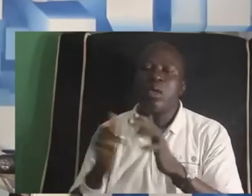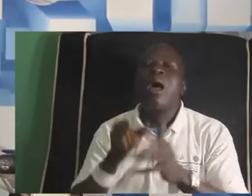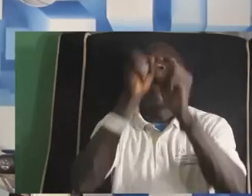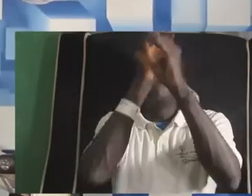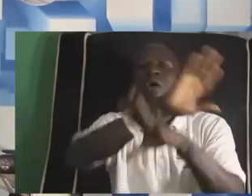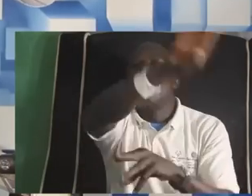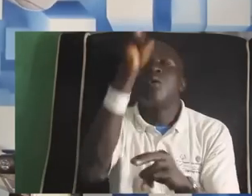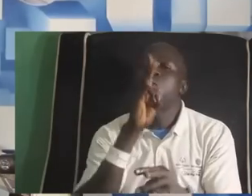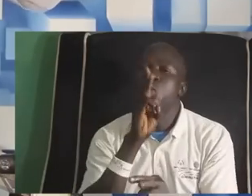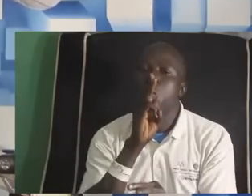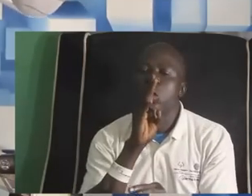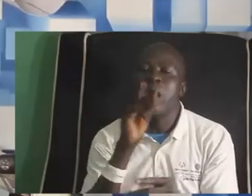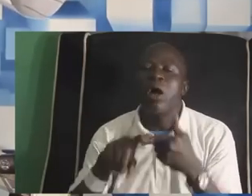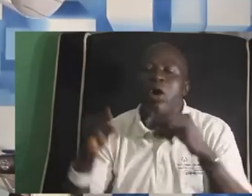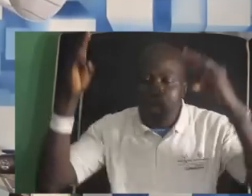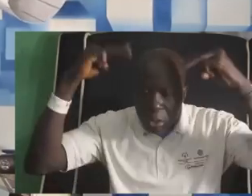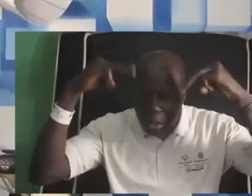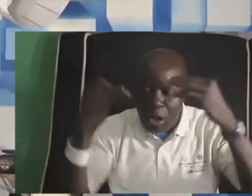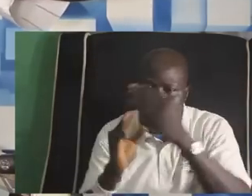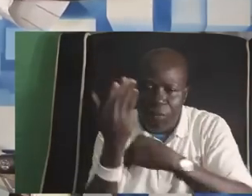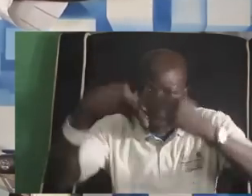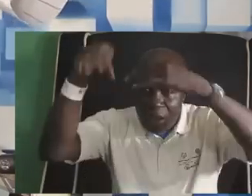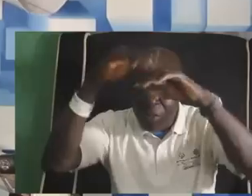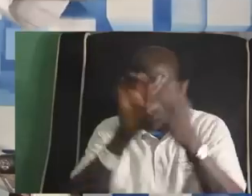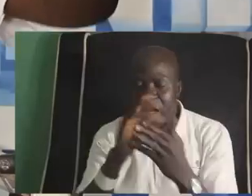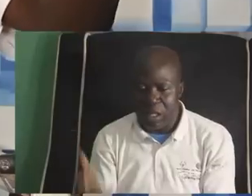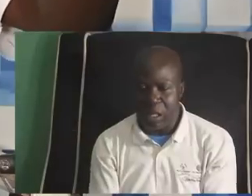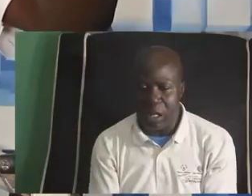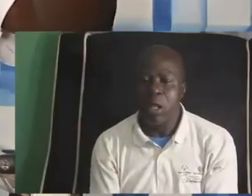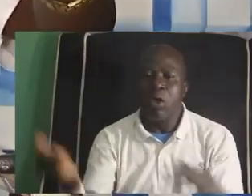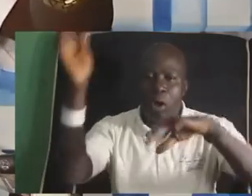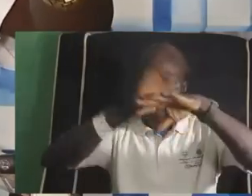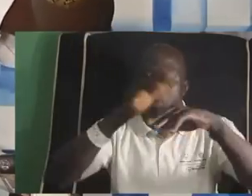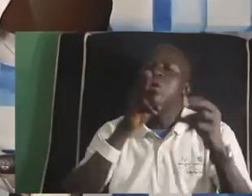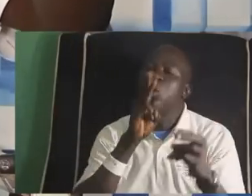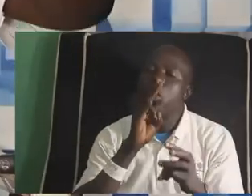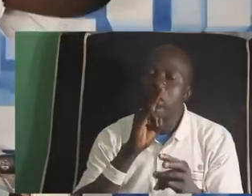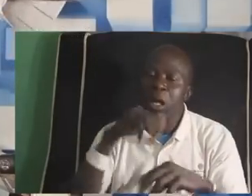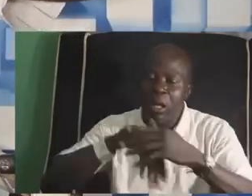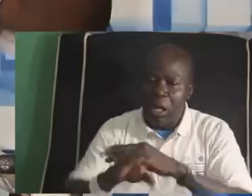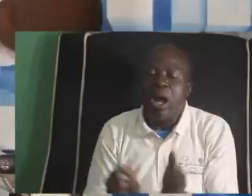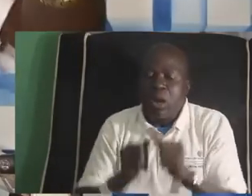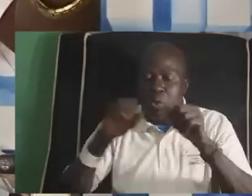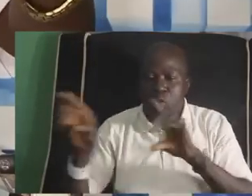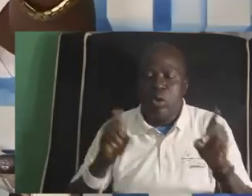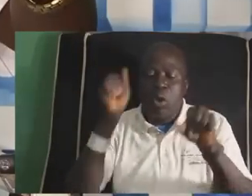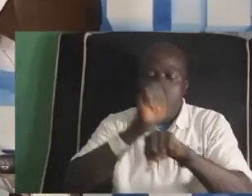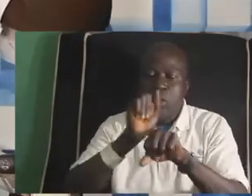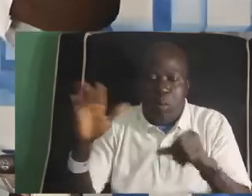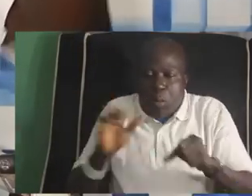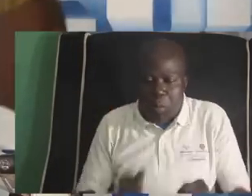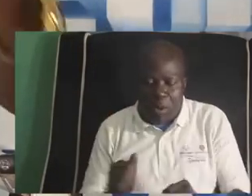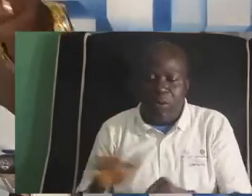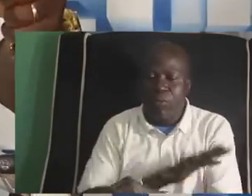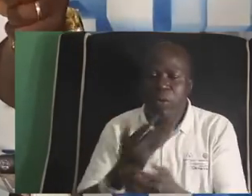Jesus. I sanctify the water. Dear of heaven. Ati ti ile. And of grand. Kuma so si bayi. Wo flow on it now. Wo what power for